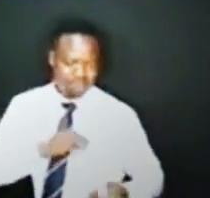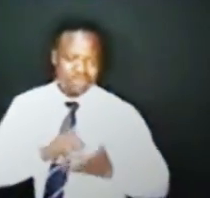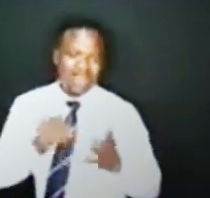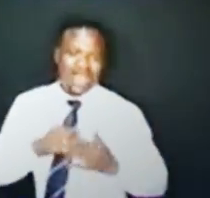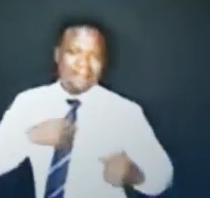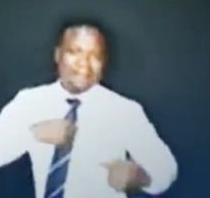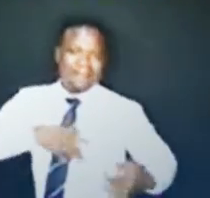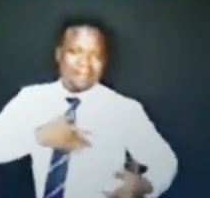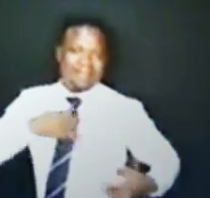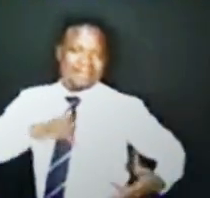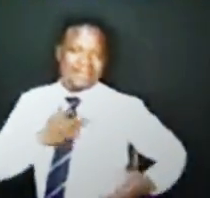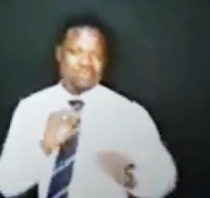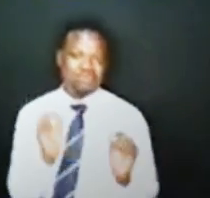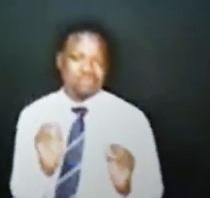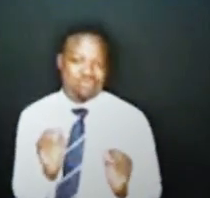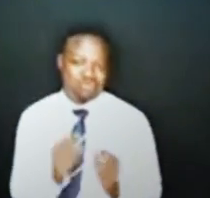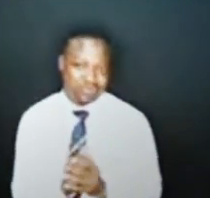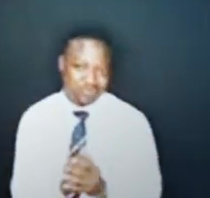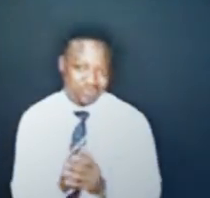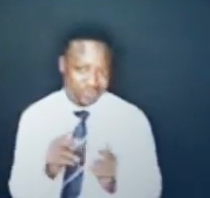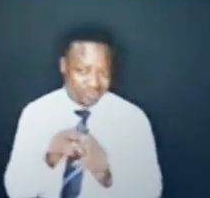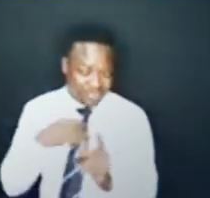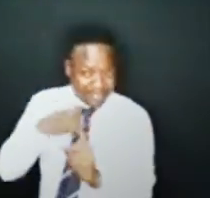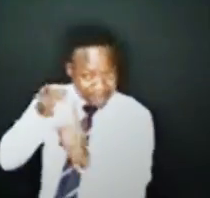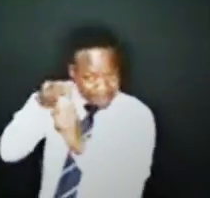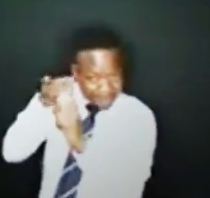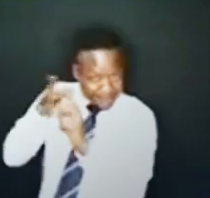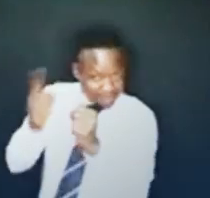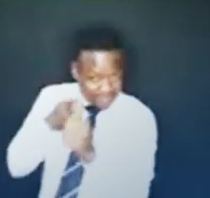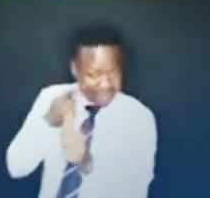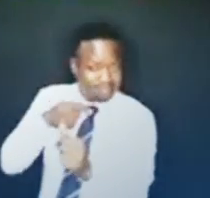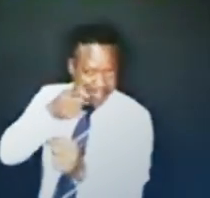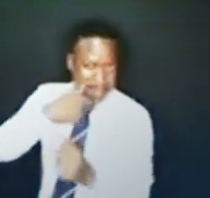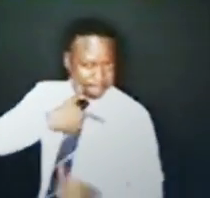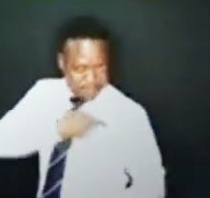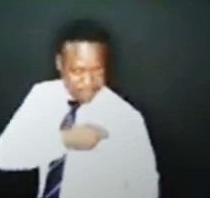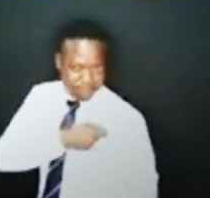Holy Spirit to get rid of this bitterness in your heart.